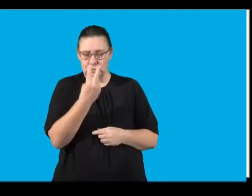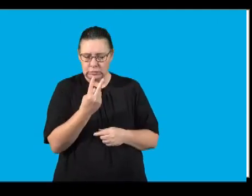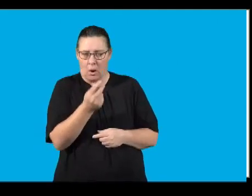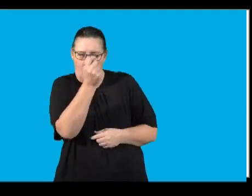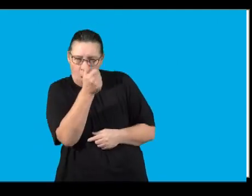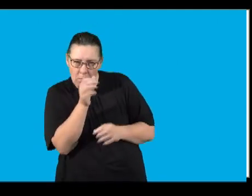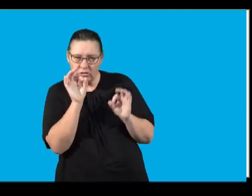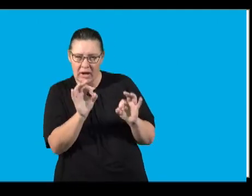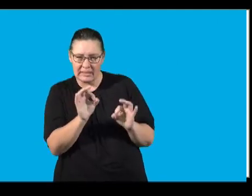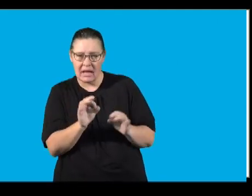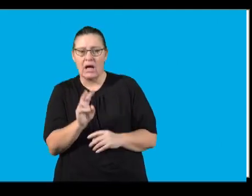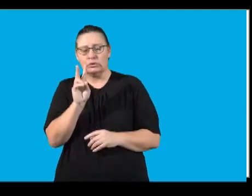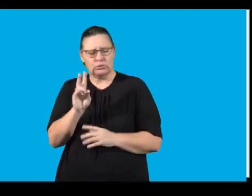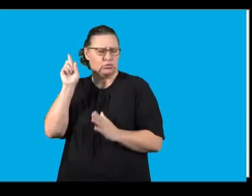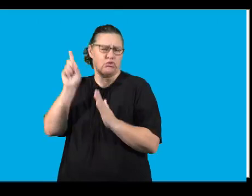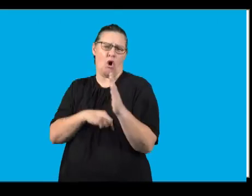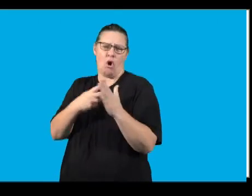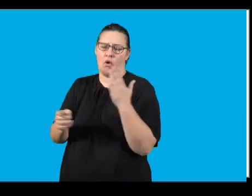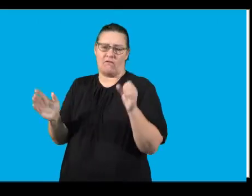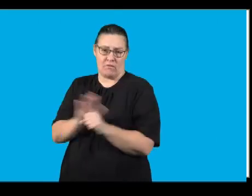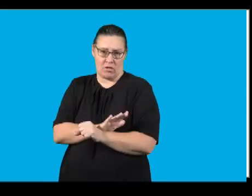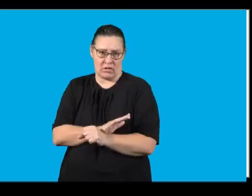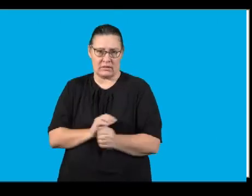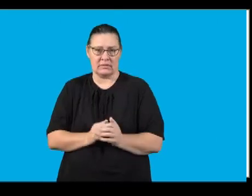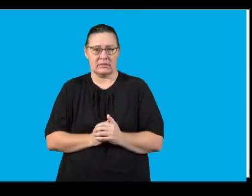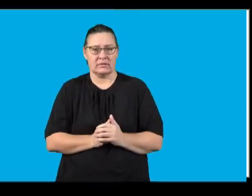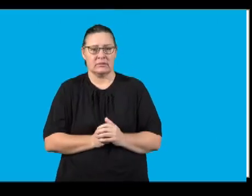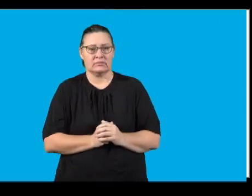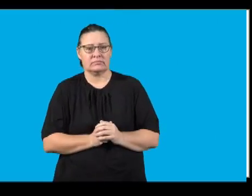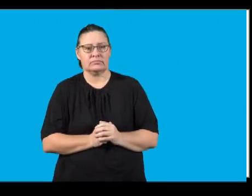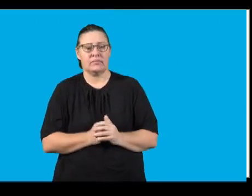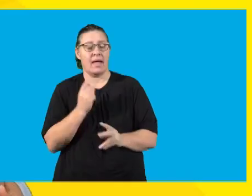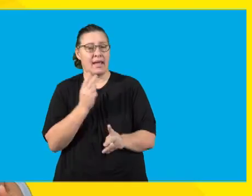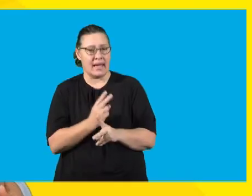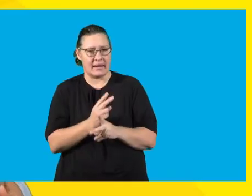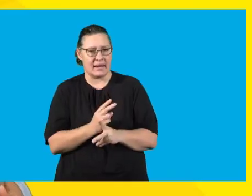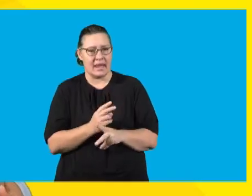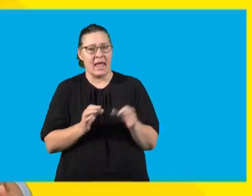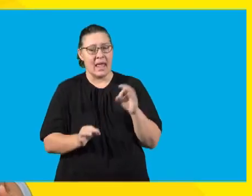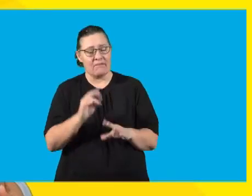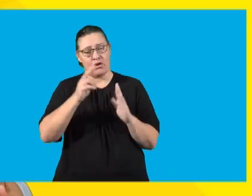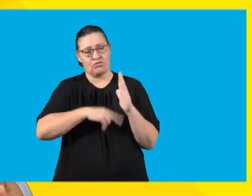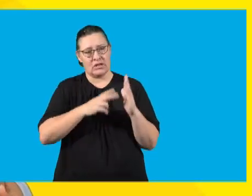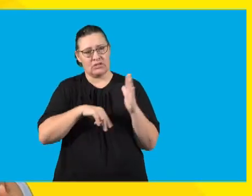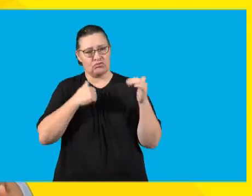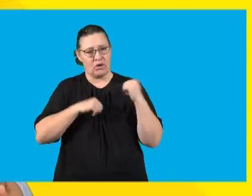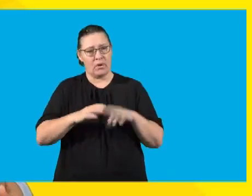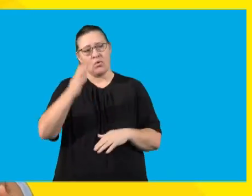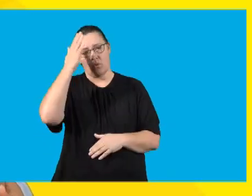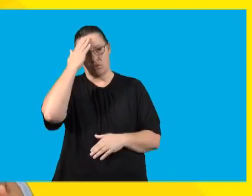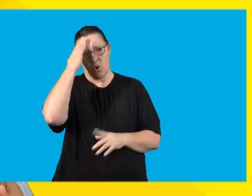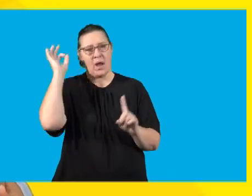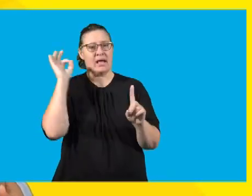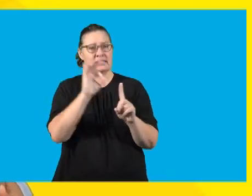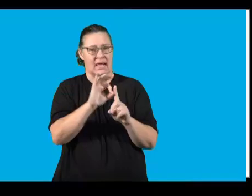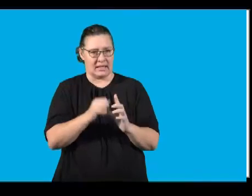close and 2 which are totally off. So again, I'm going to reiterate, if you've read your drama, you'll know exactly which one we're